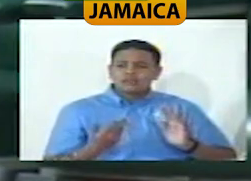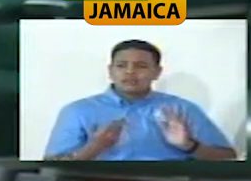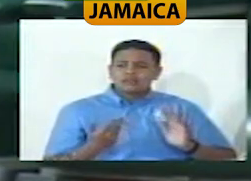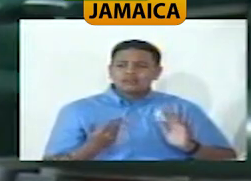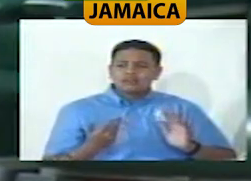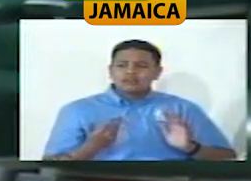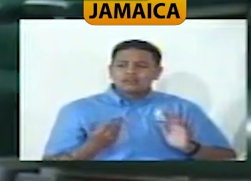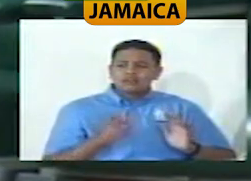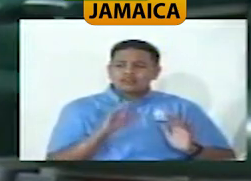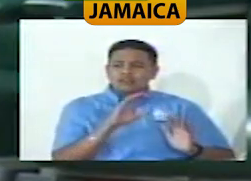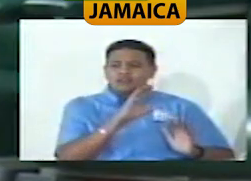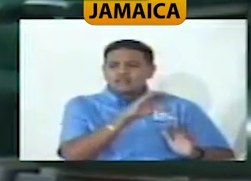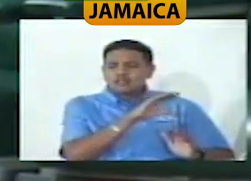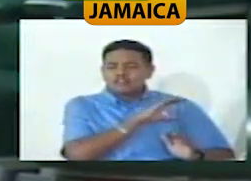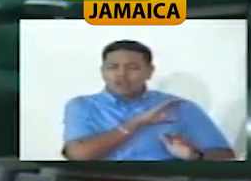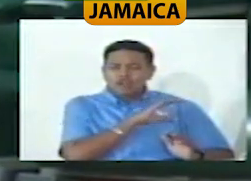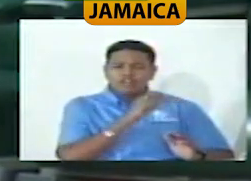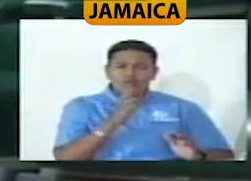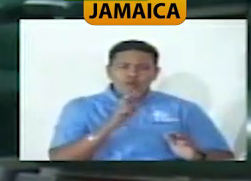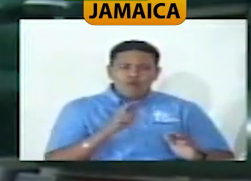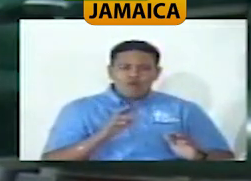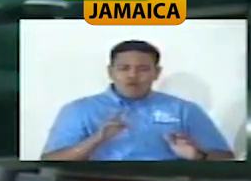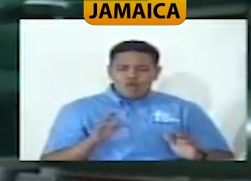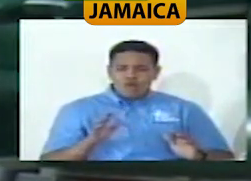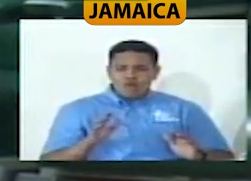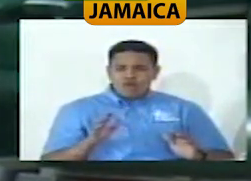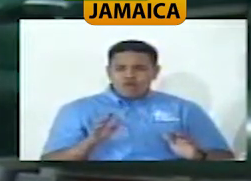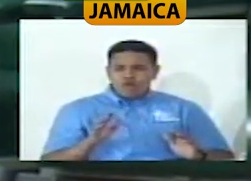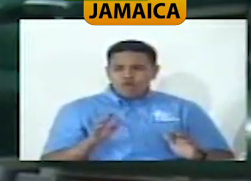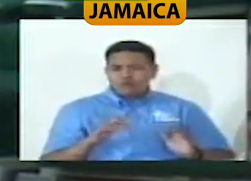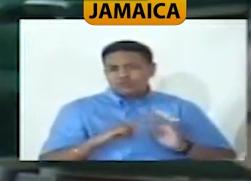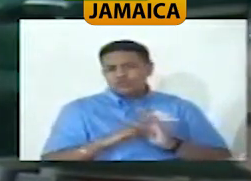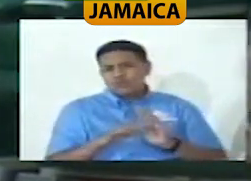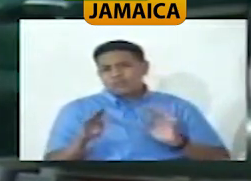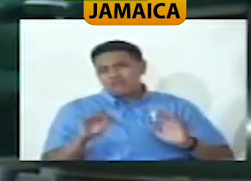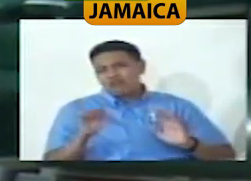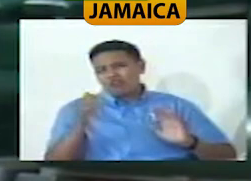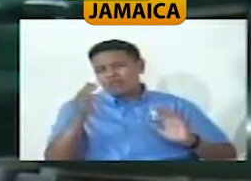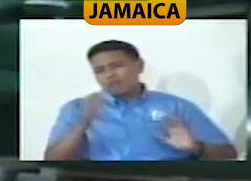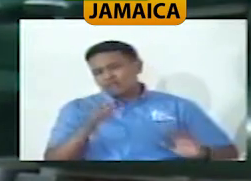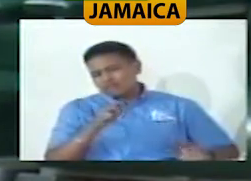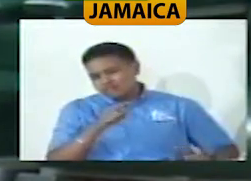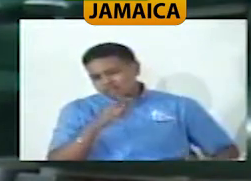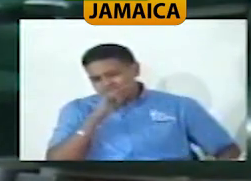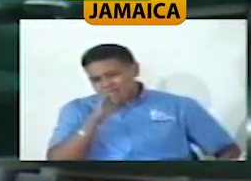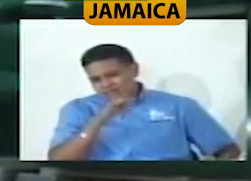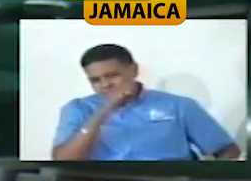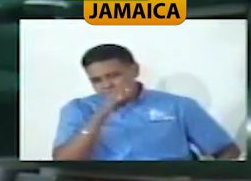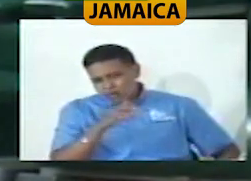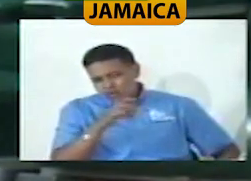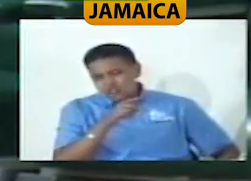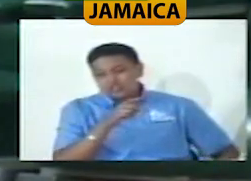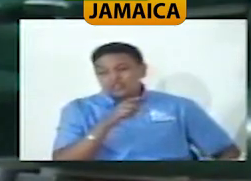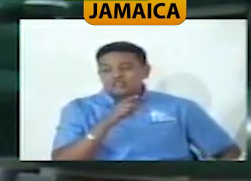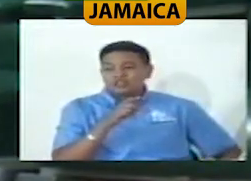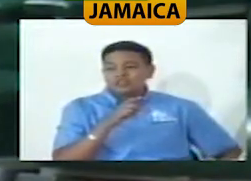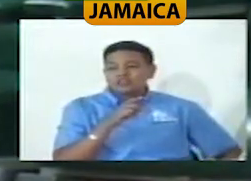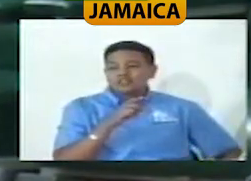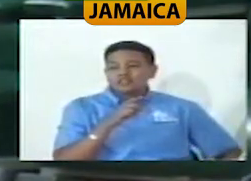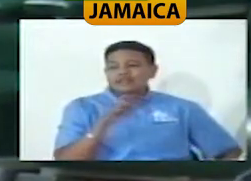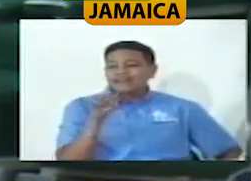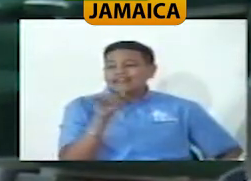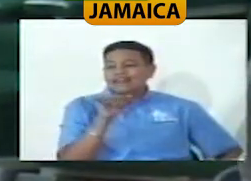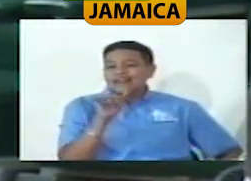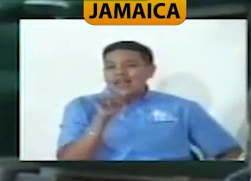traits or characteristics of another person, and you will say that that person is